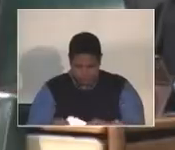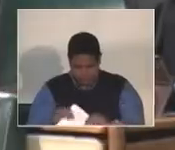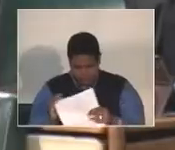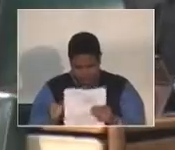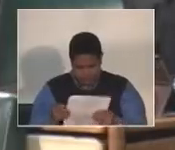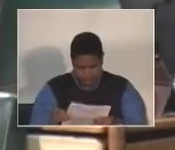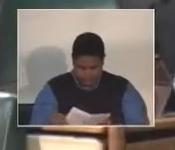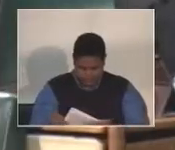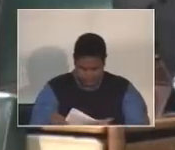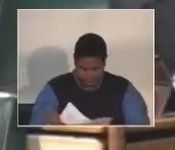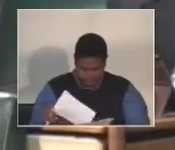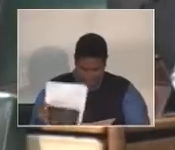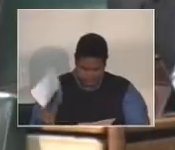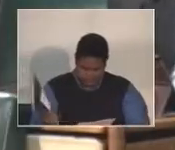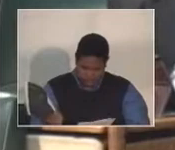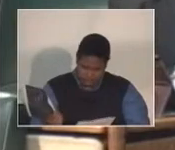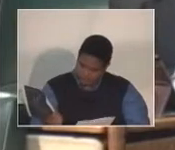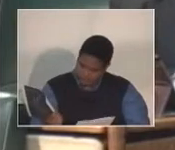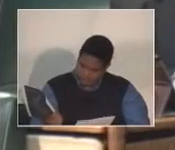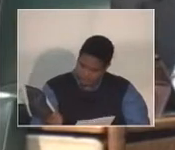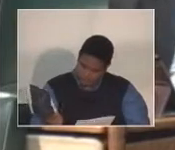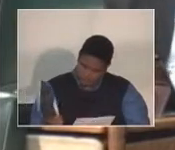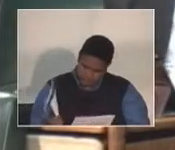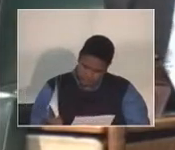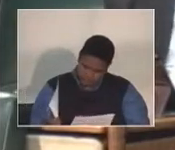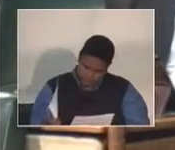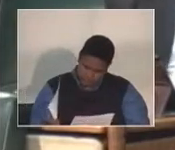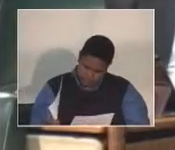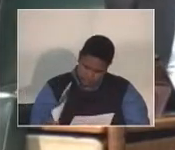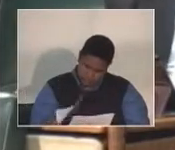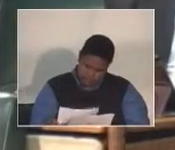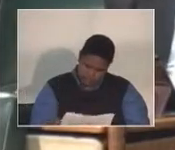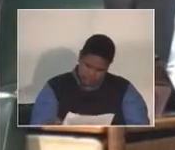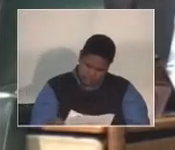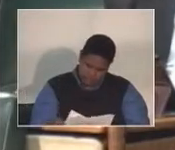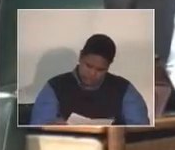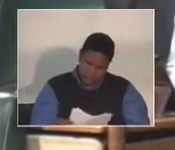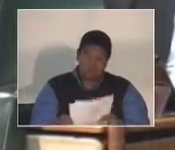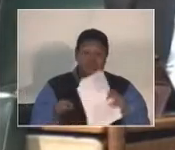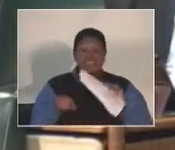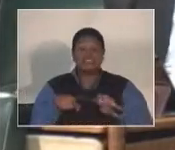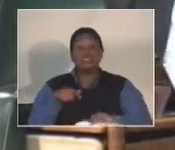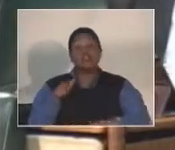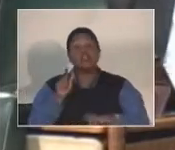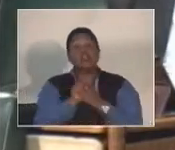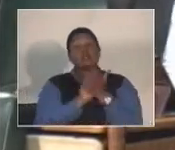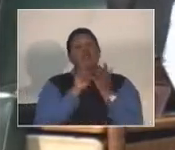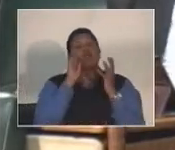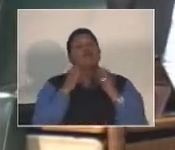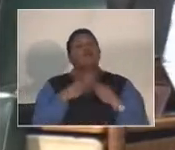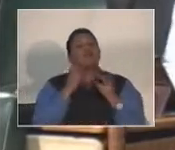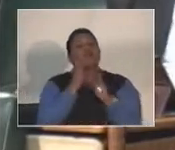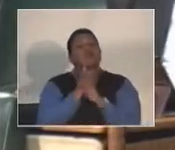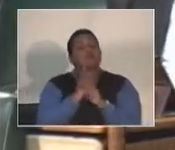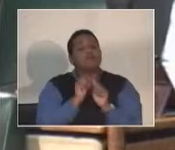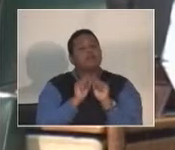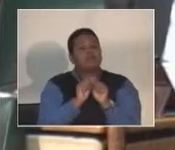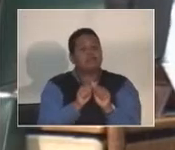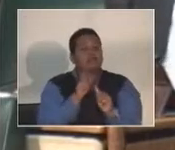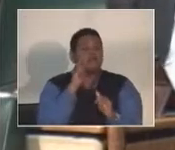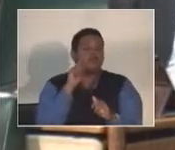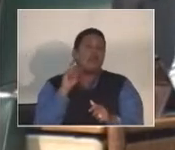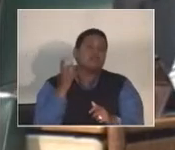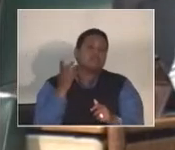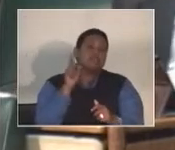This legislation will provide for the keeping, maintaining and operating of a consolidated forensic DNA data